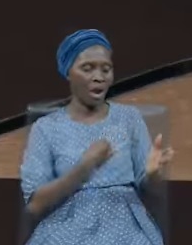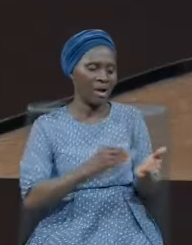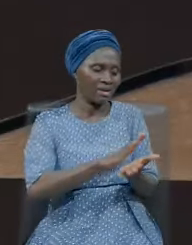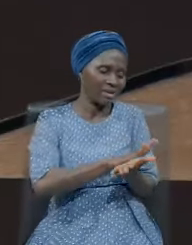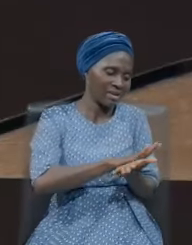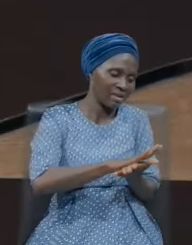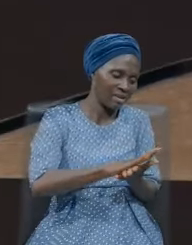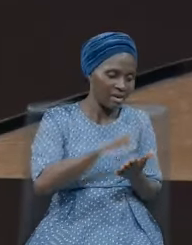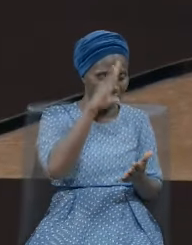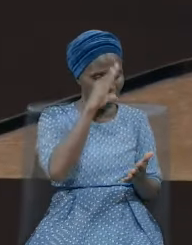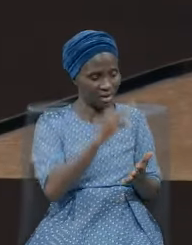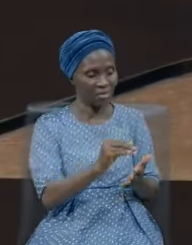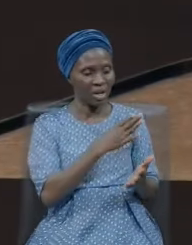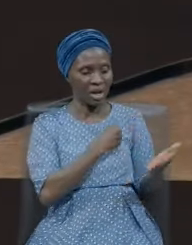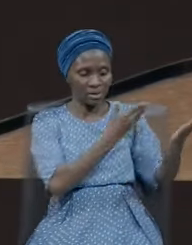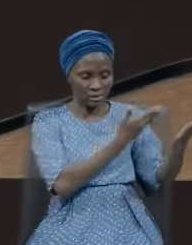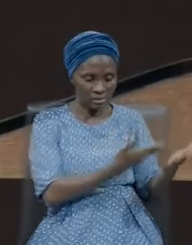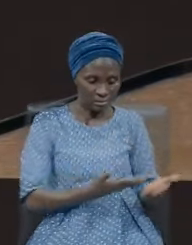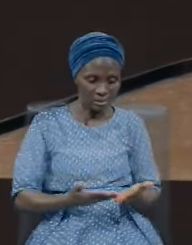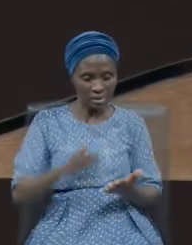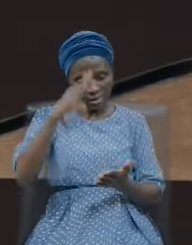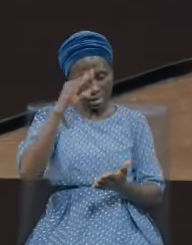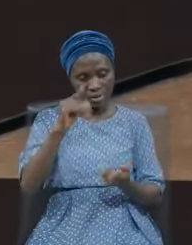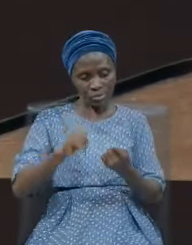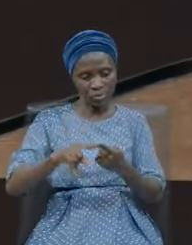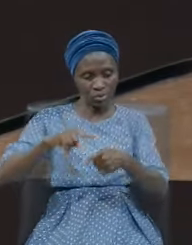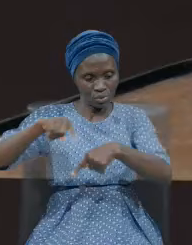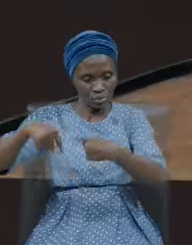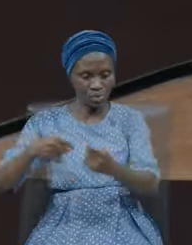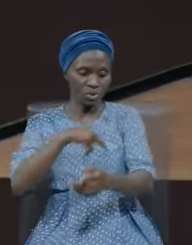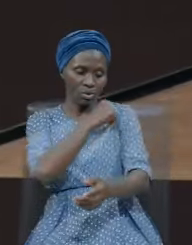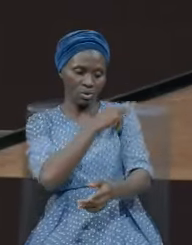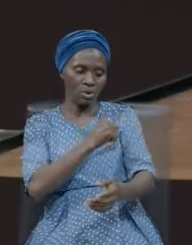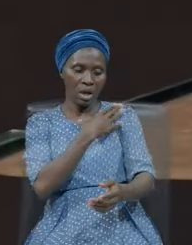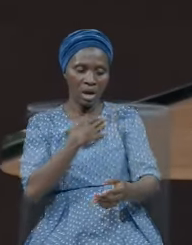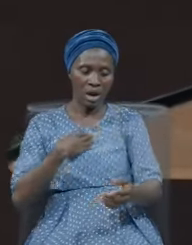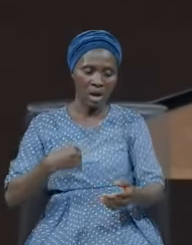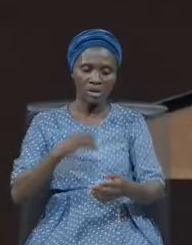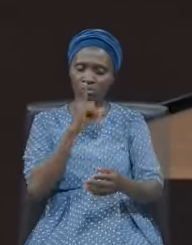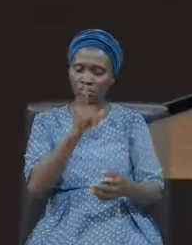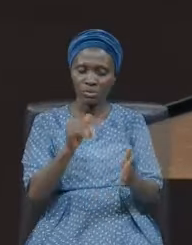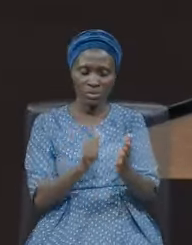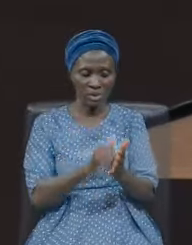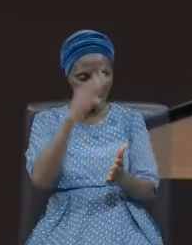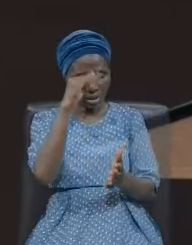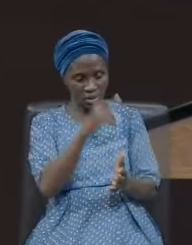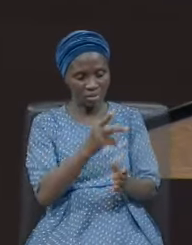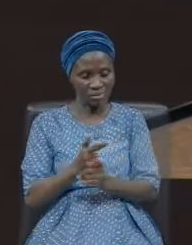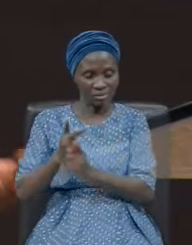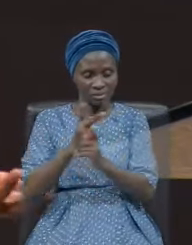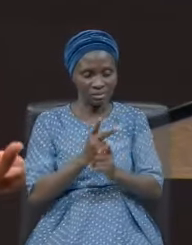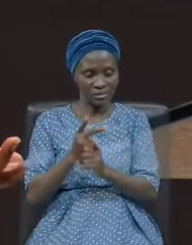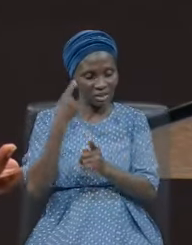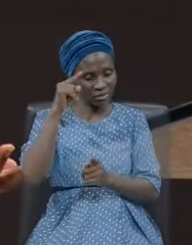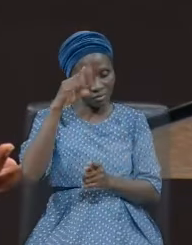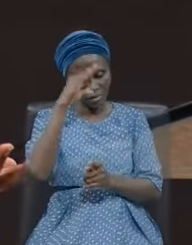took him to an inn. He made sure that he was being taken care of. He paid for it. He